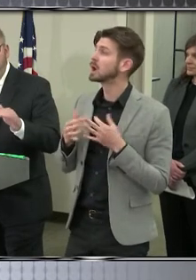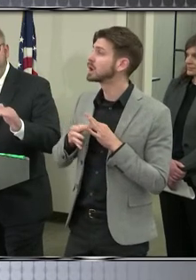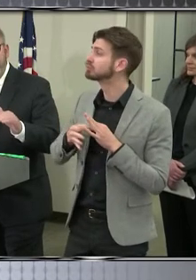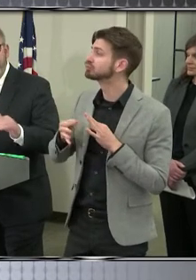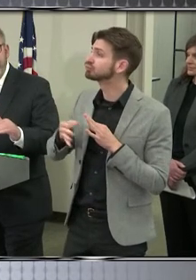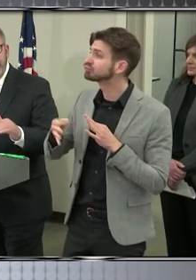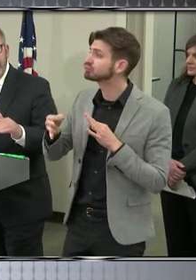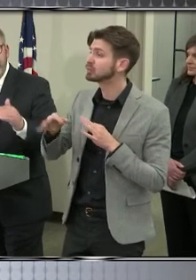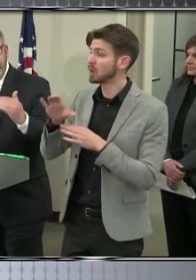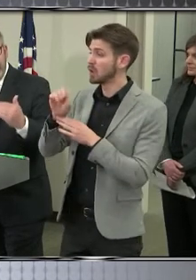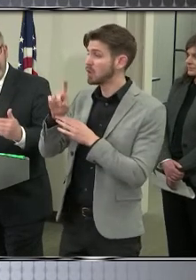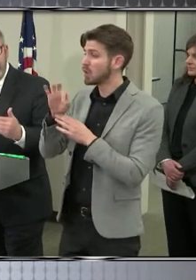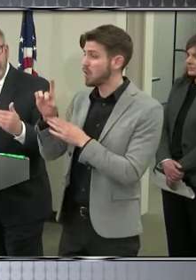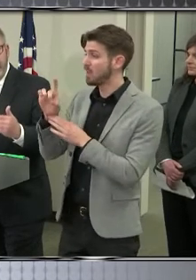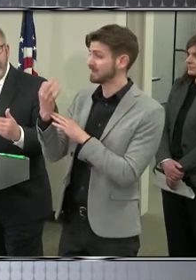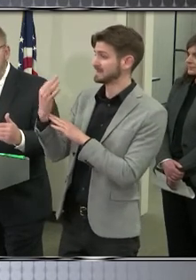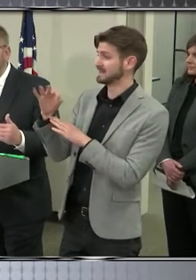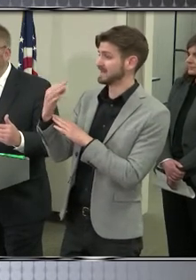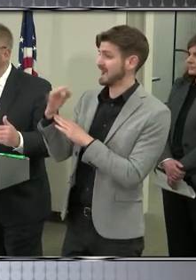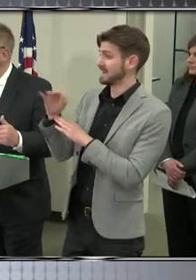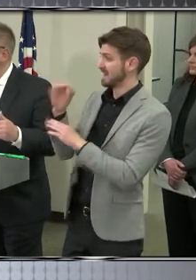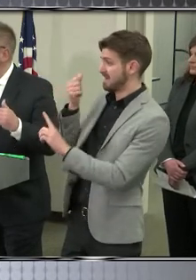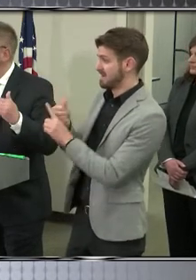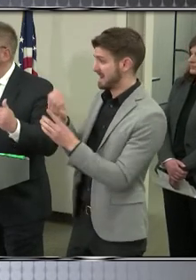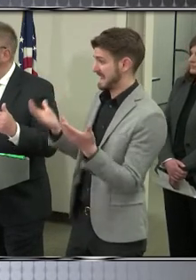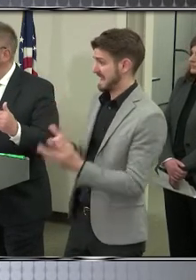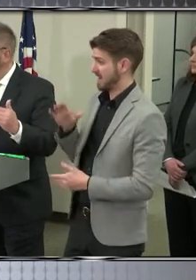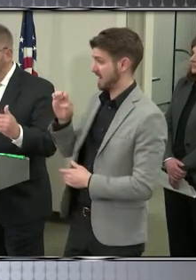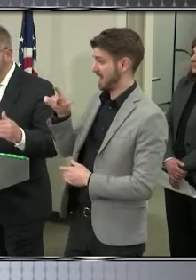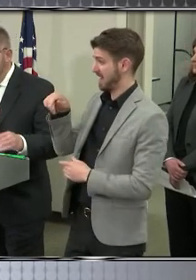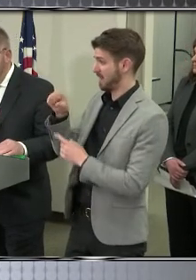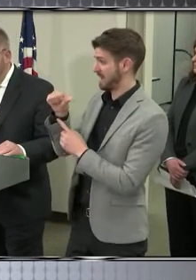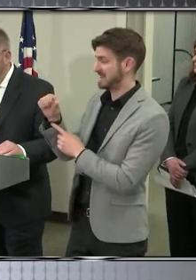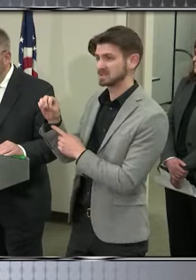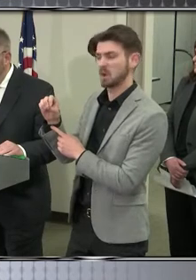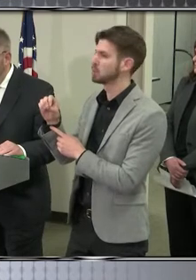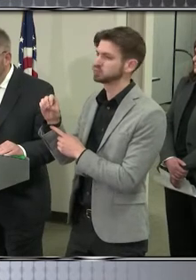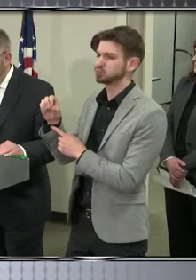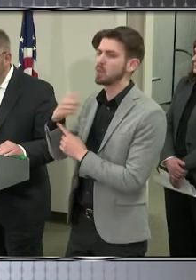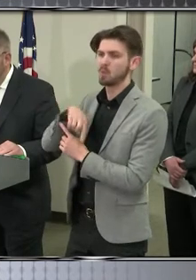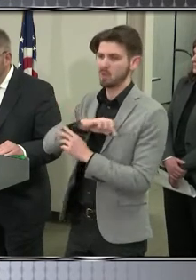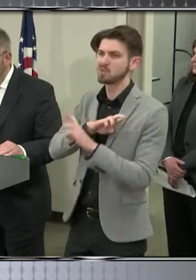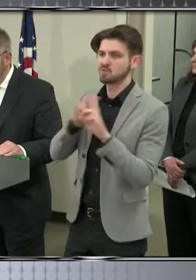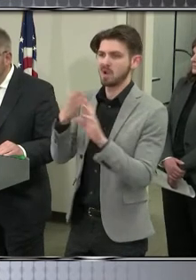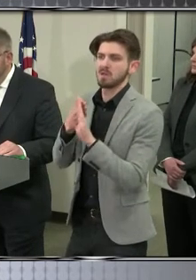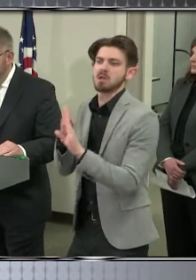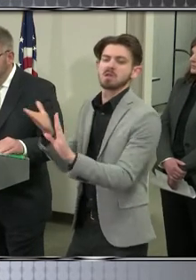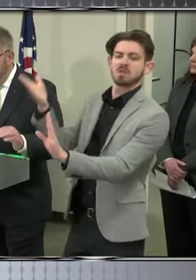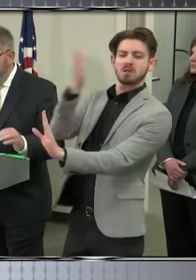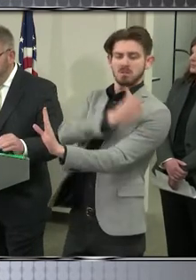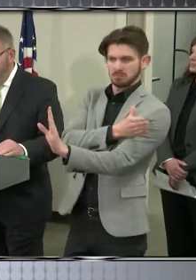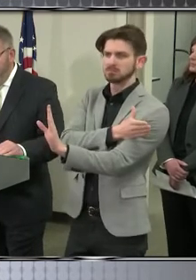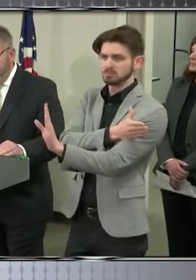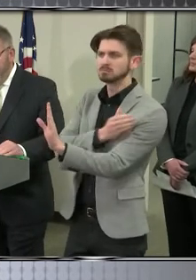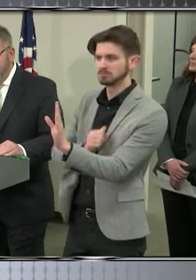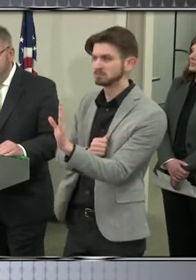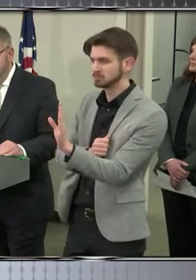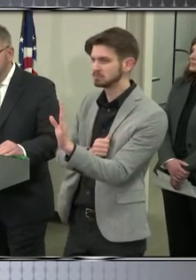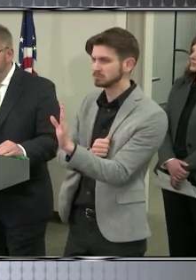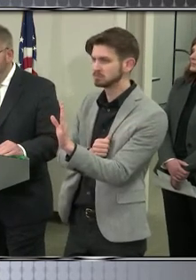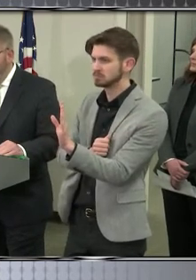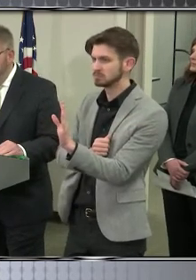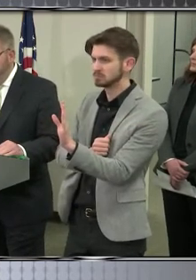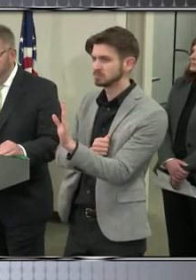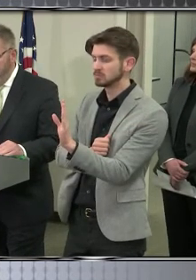for COVID-19 to get here in El Paso County before we get started in the preparation process. And even though we have yet to